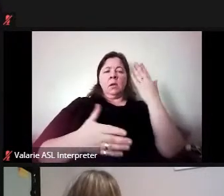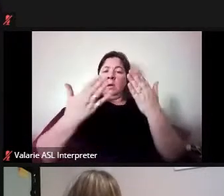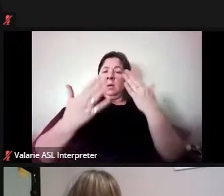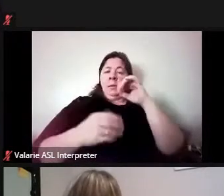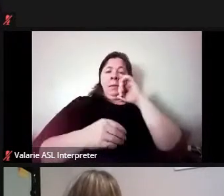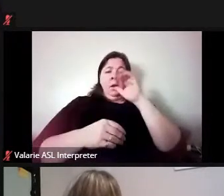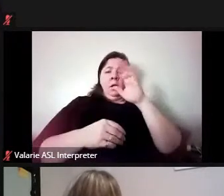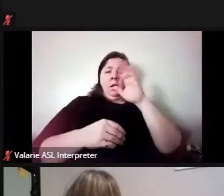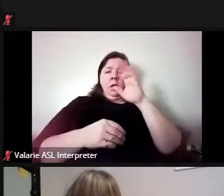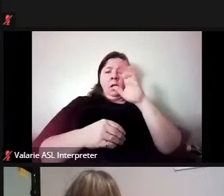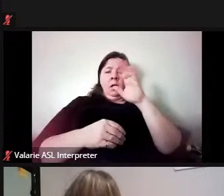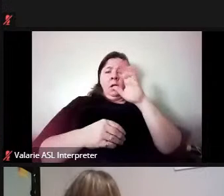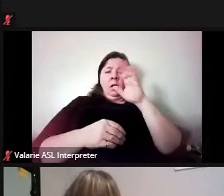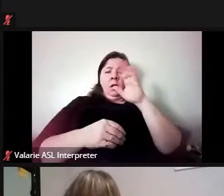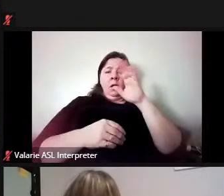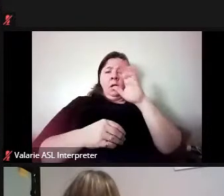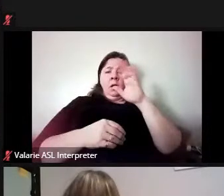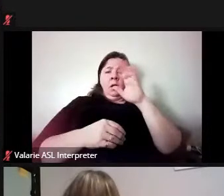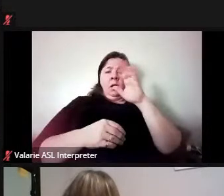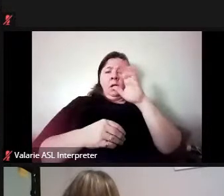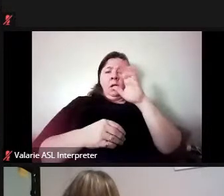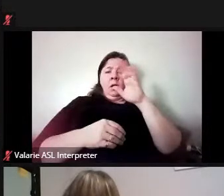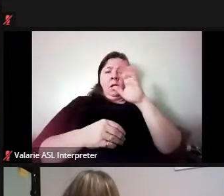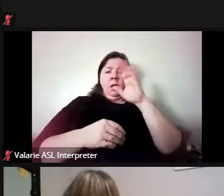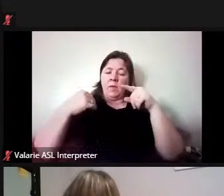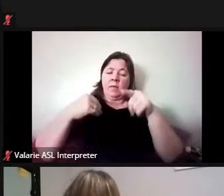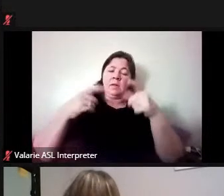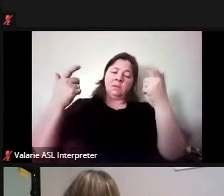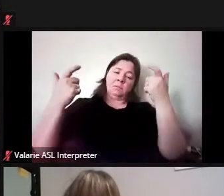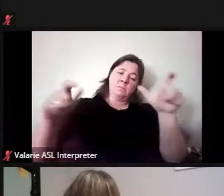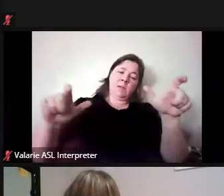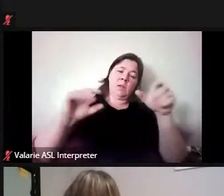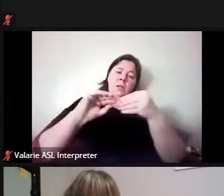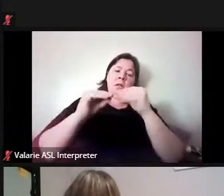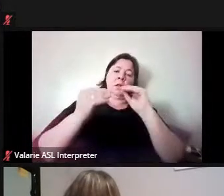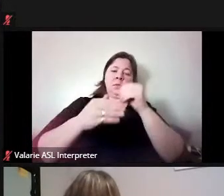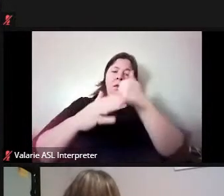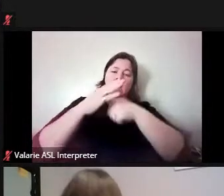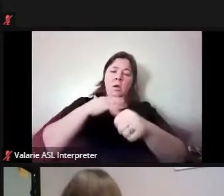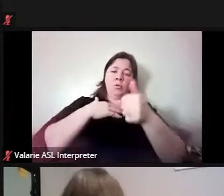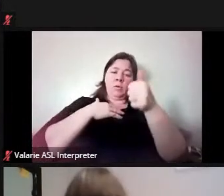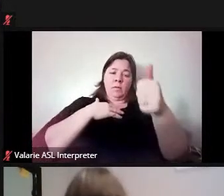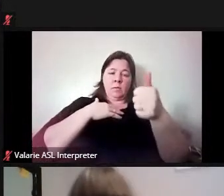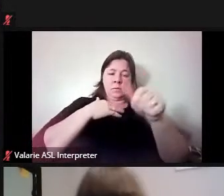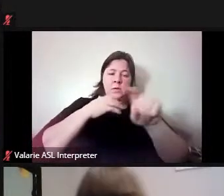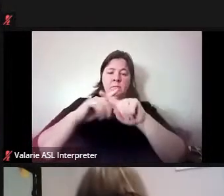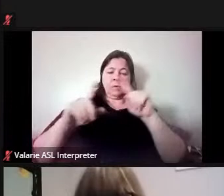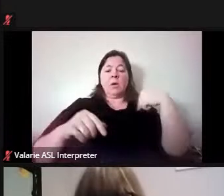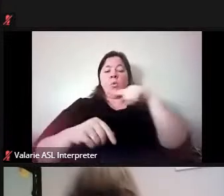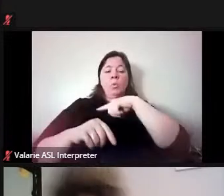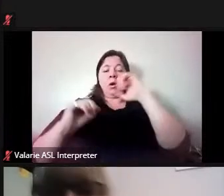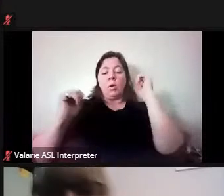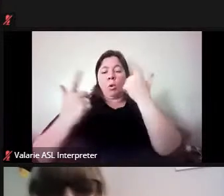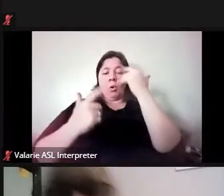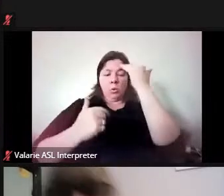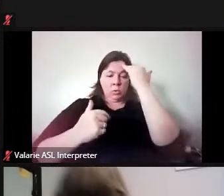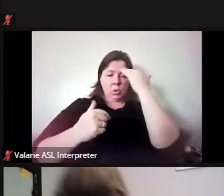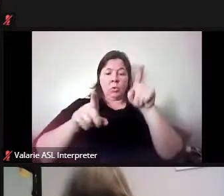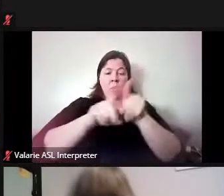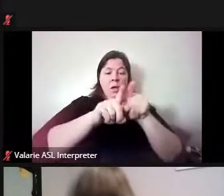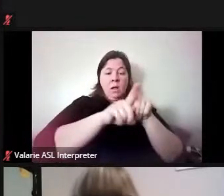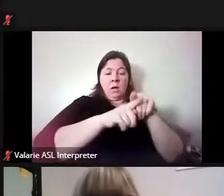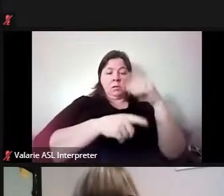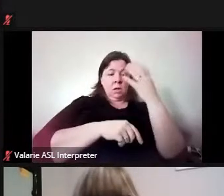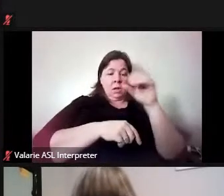that everybody is going to have these massive numbers under themselves, but we all know that as a company